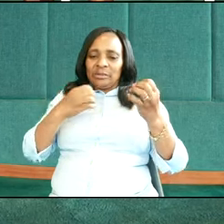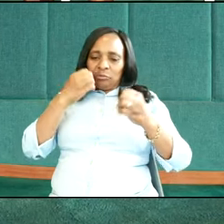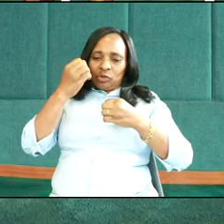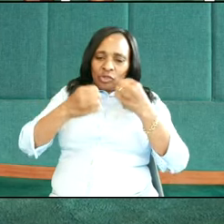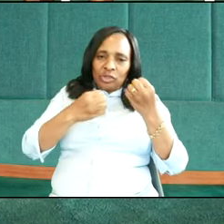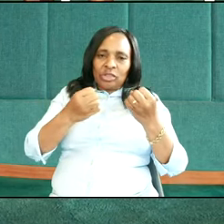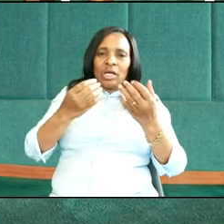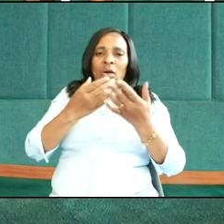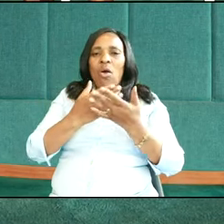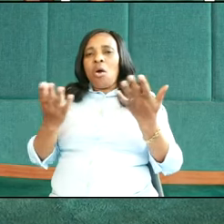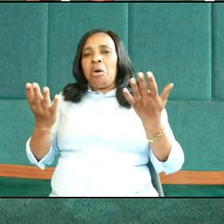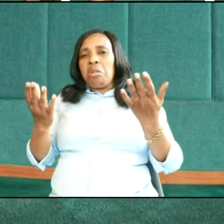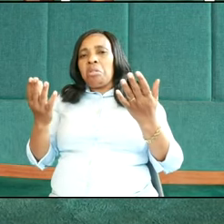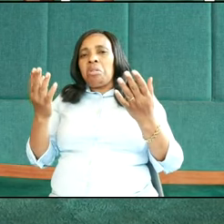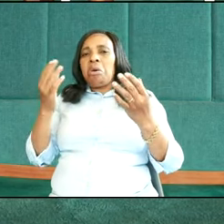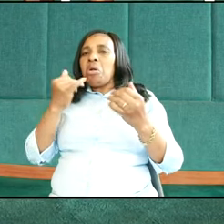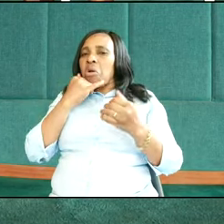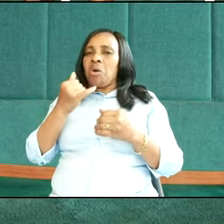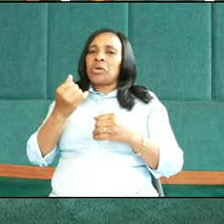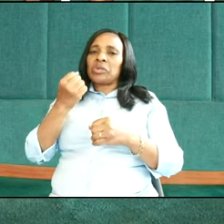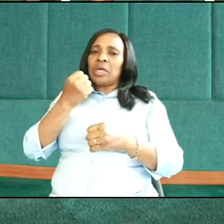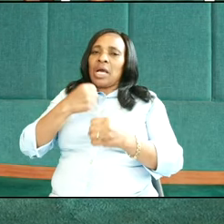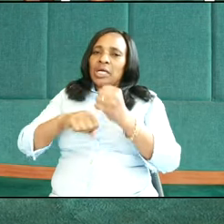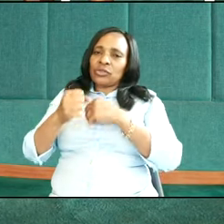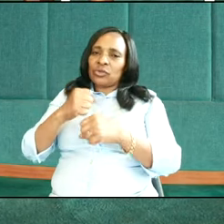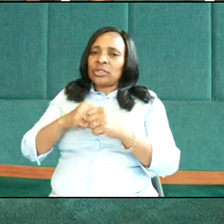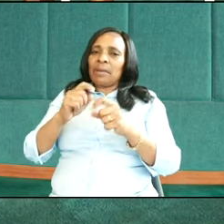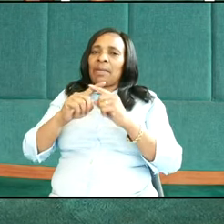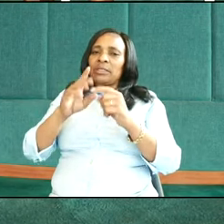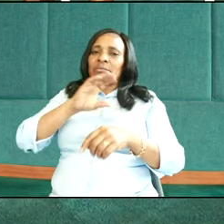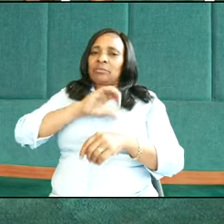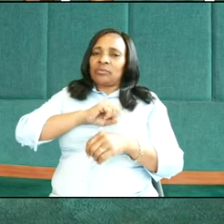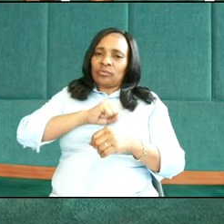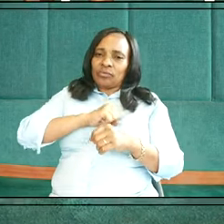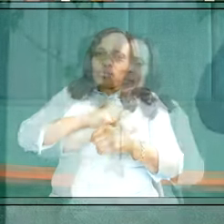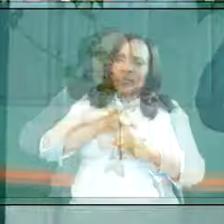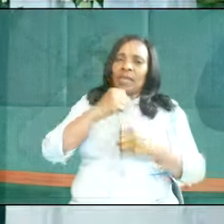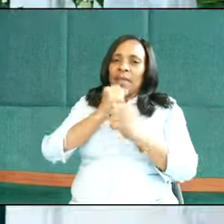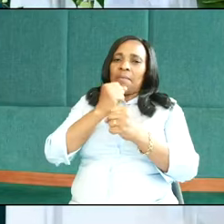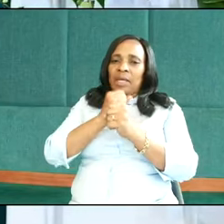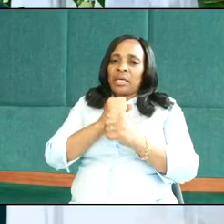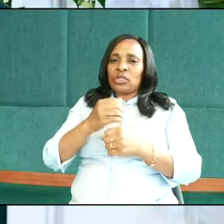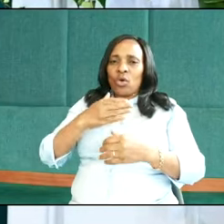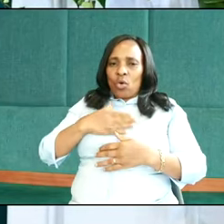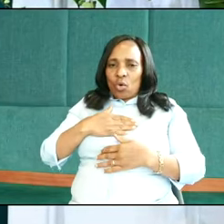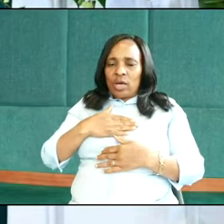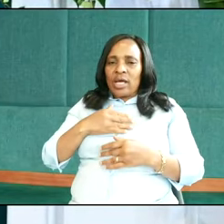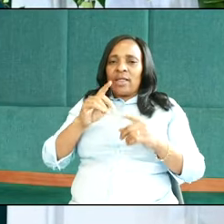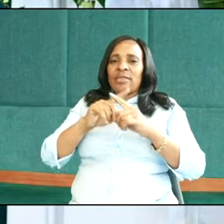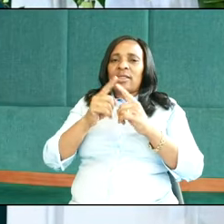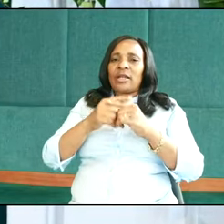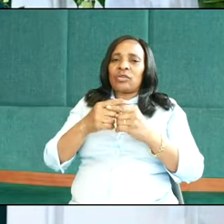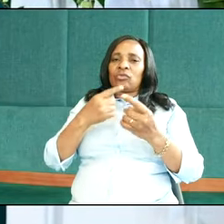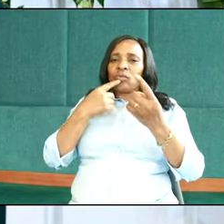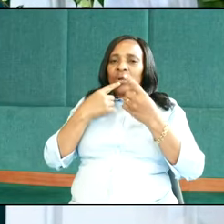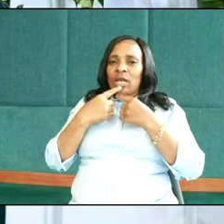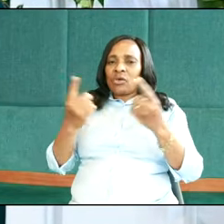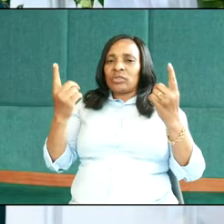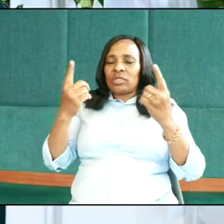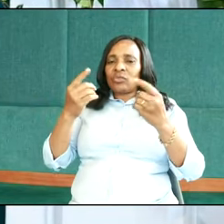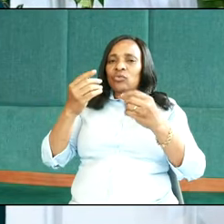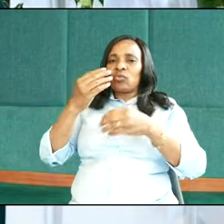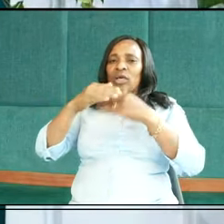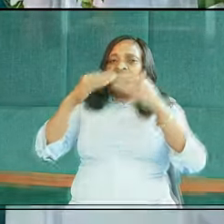for God. Mm-hmm. Steadily, perseveringly, will he cause honor to redound to his heavenly